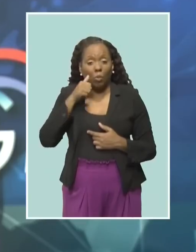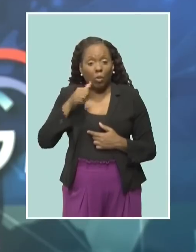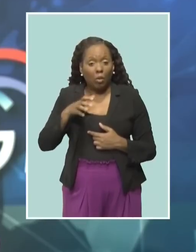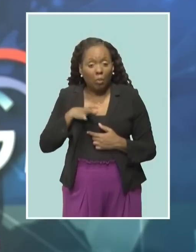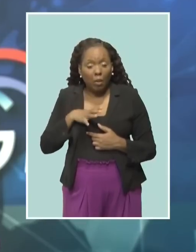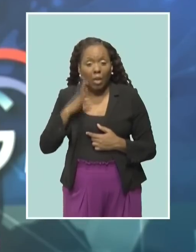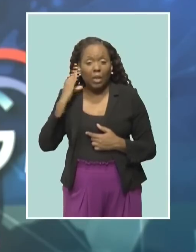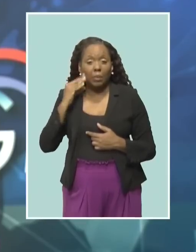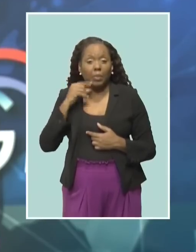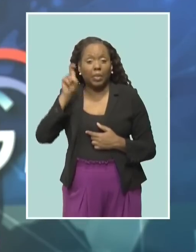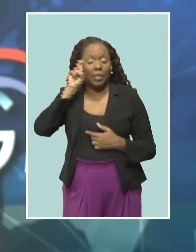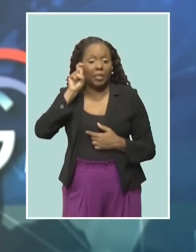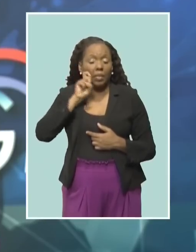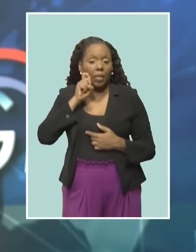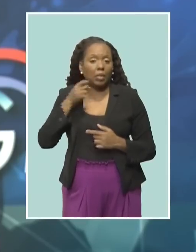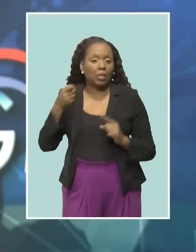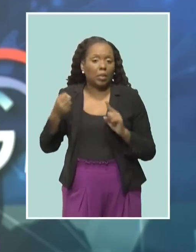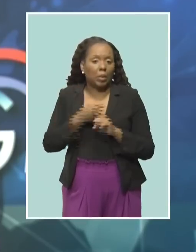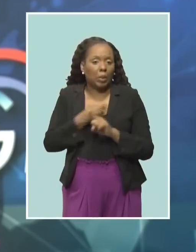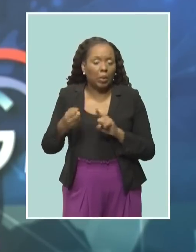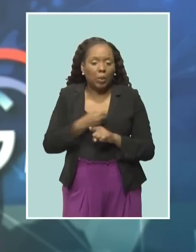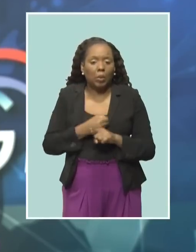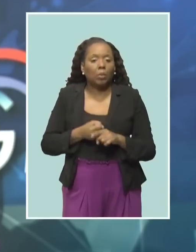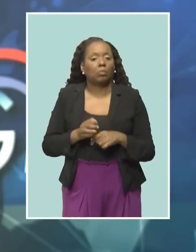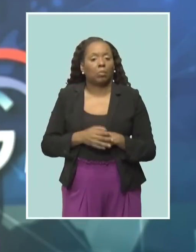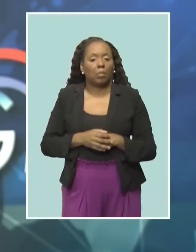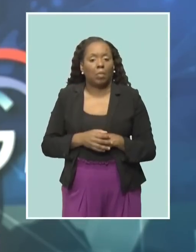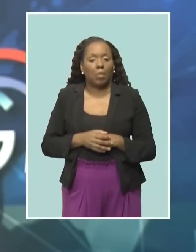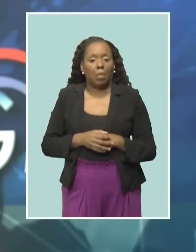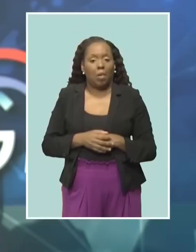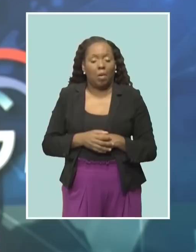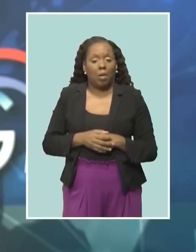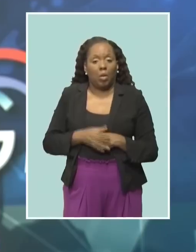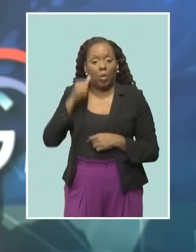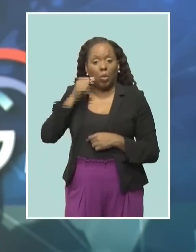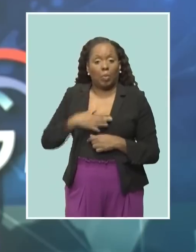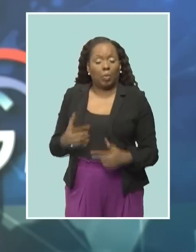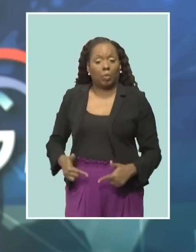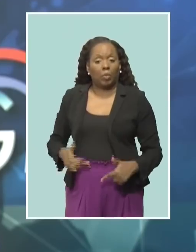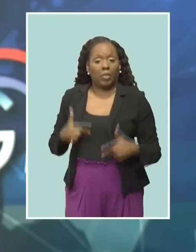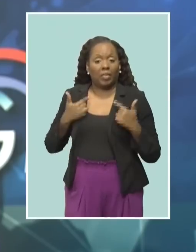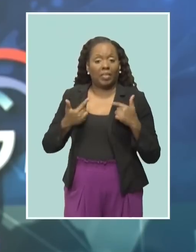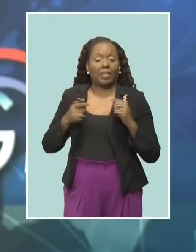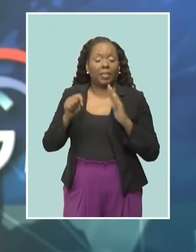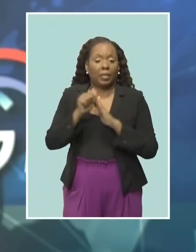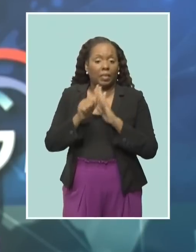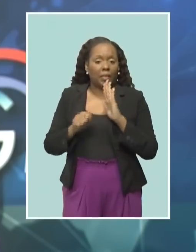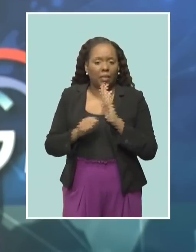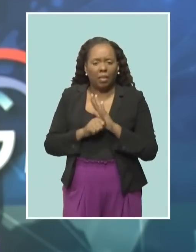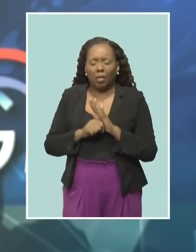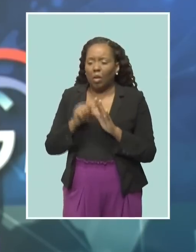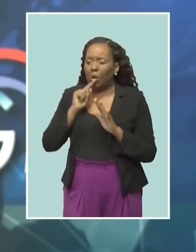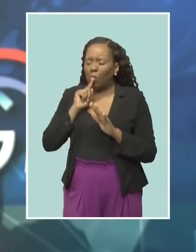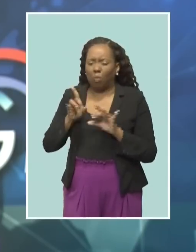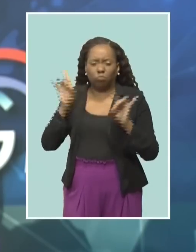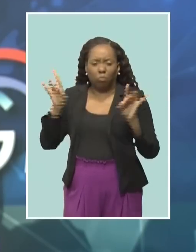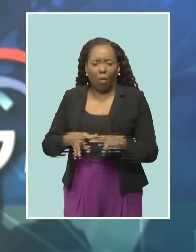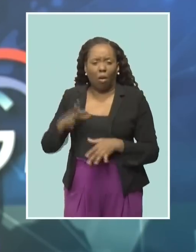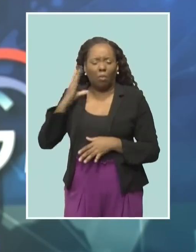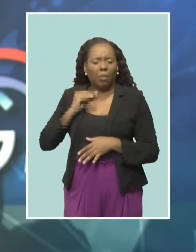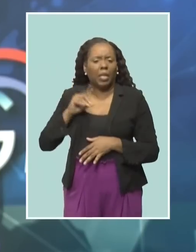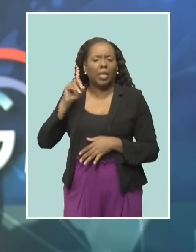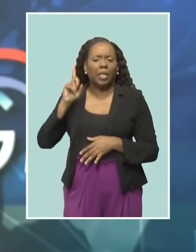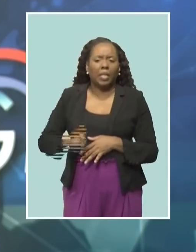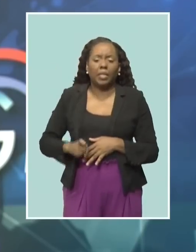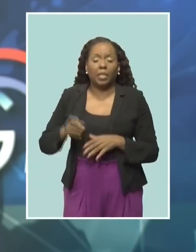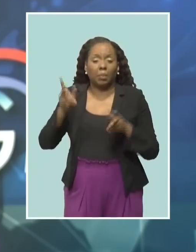home. President Marilyn Rice-Bowen says the assault of the city resident must be frowned upon and is calling for the perpetrator to be